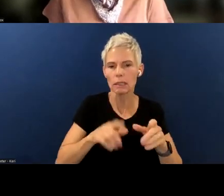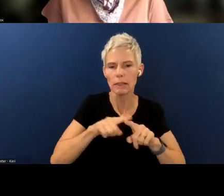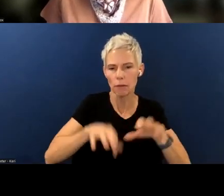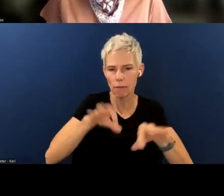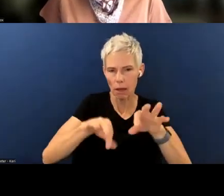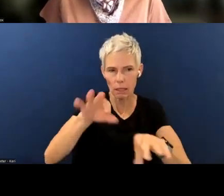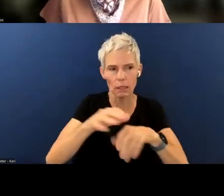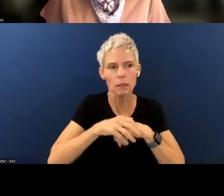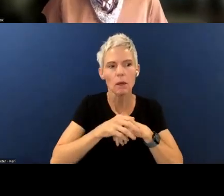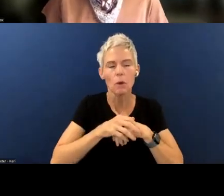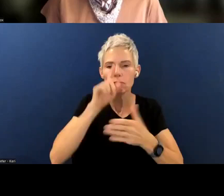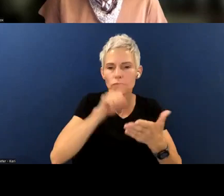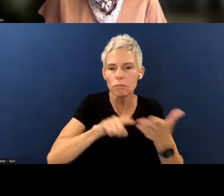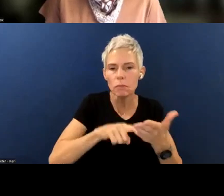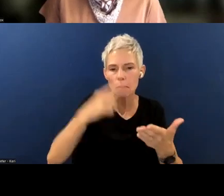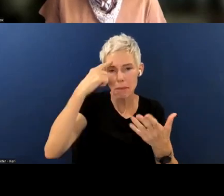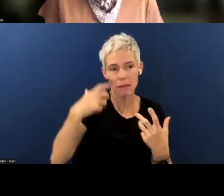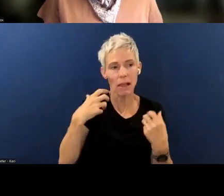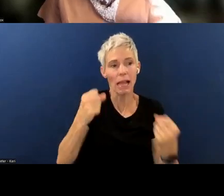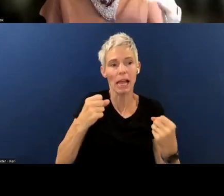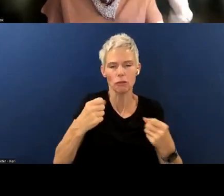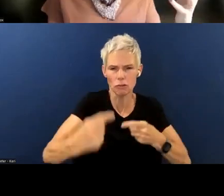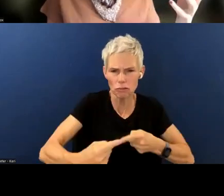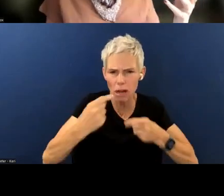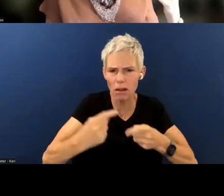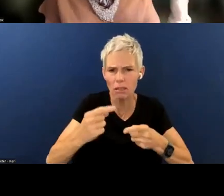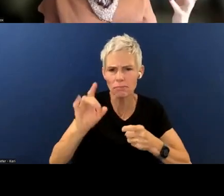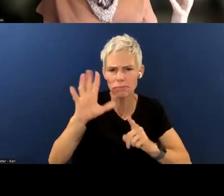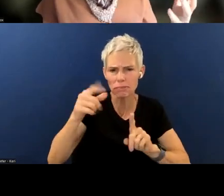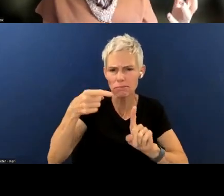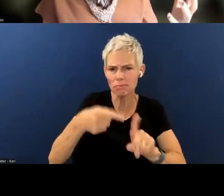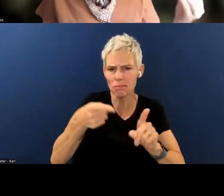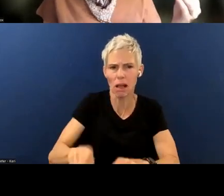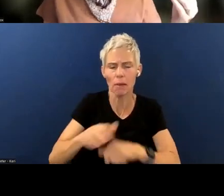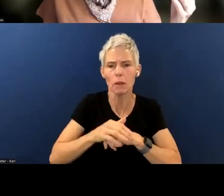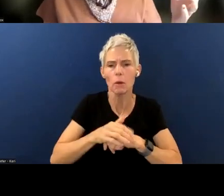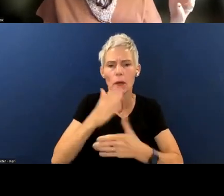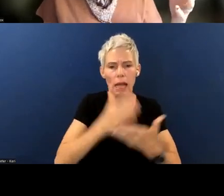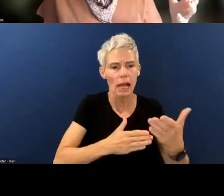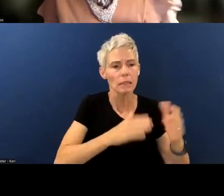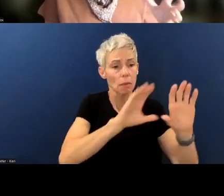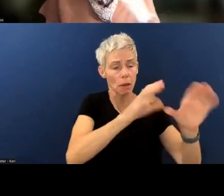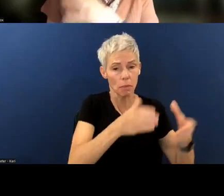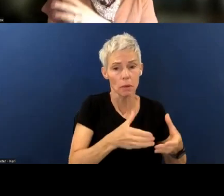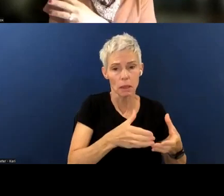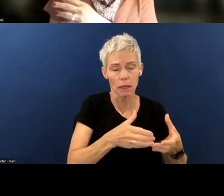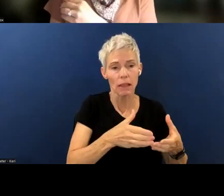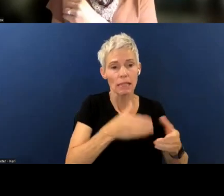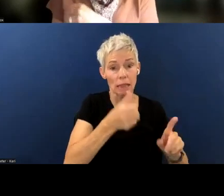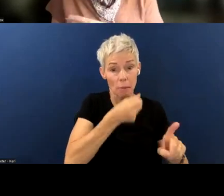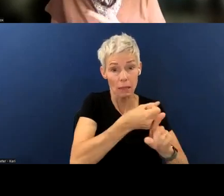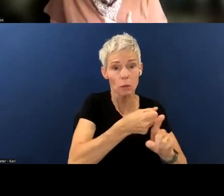explored mental health struggles and crisis. We asked for both of our populations disproportionately impacted by suicide, as well